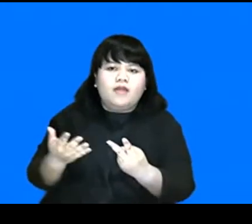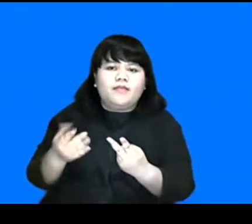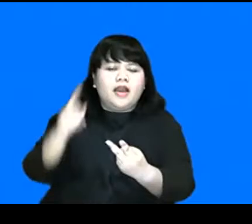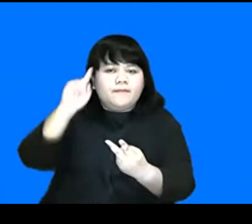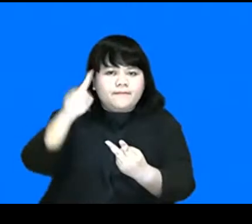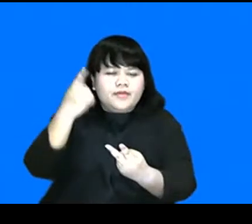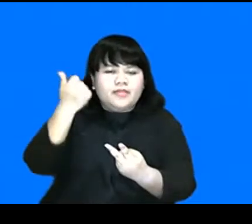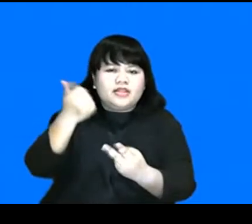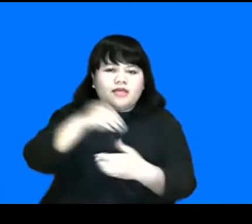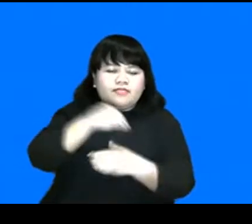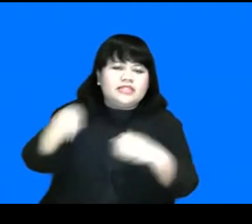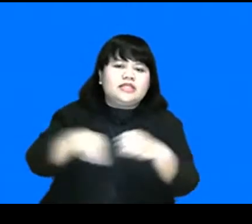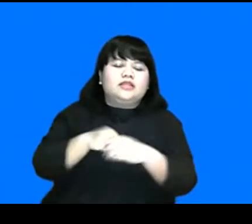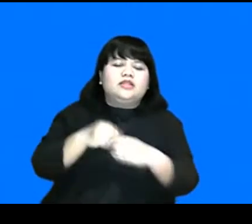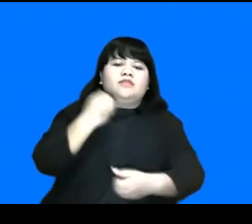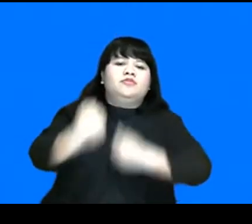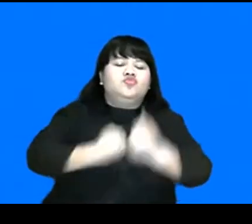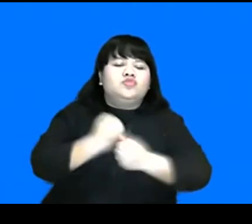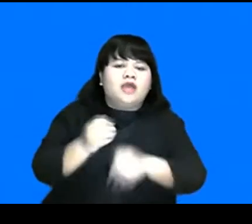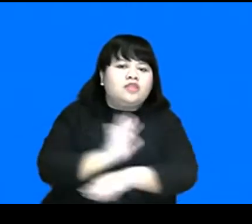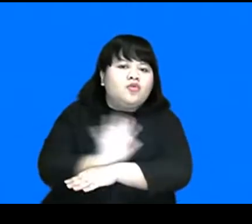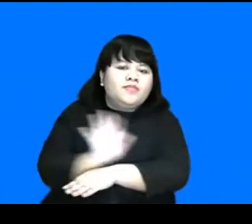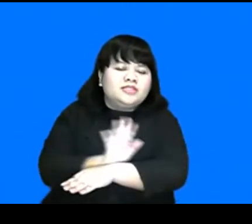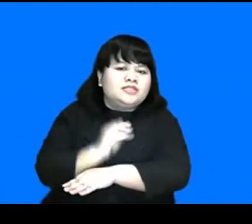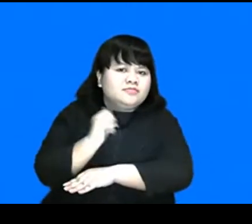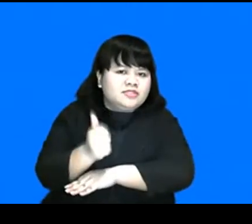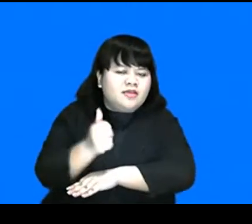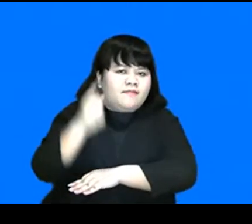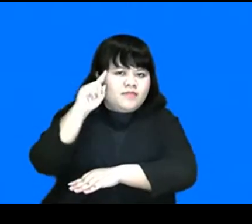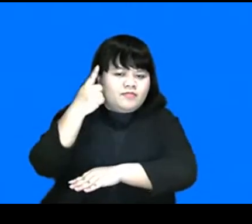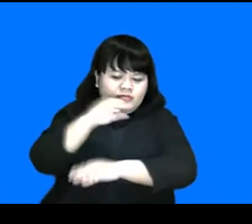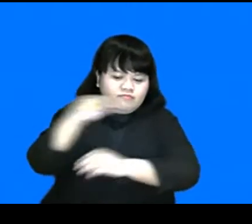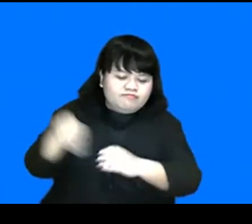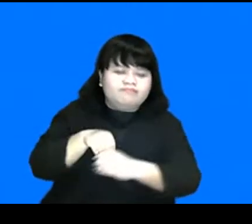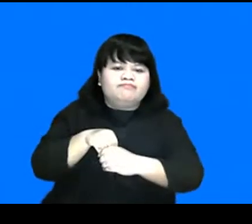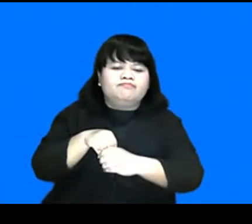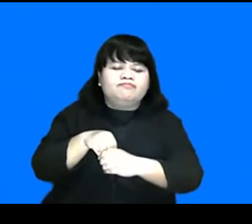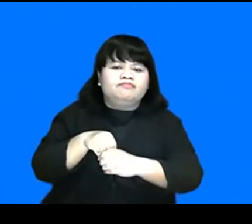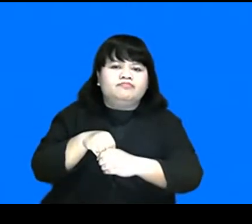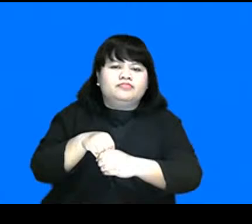Well, of course, that's not also feasible. So the only feasible